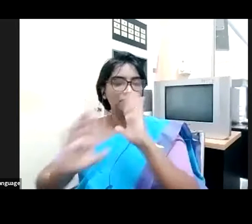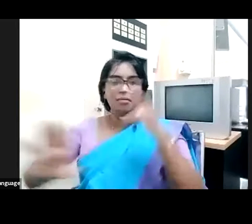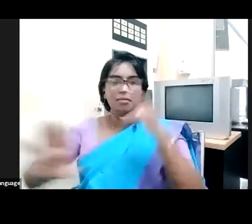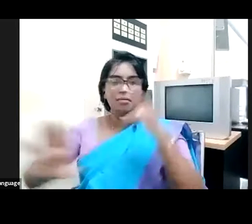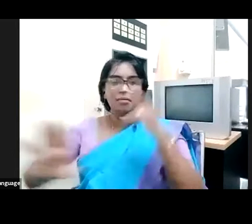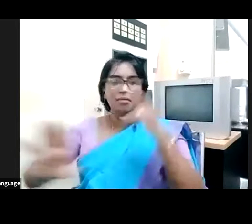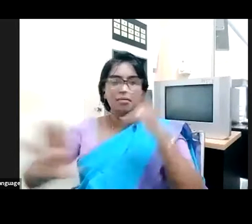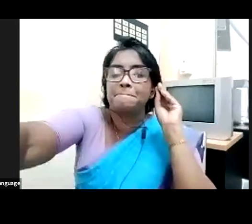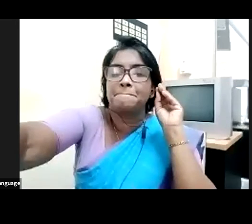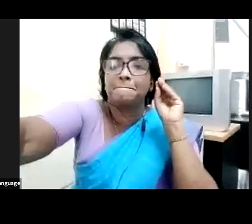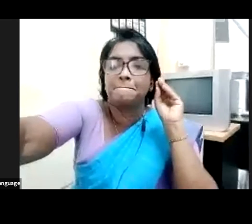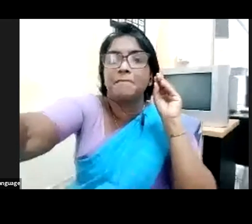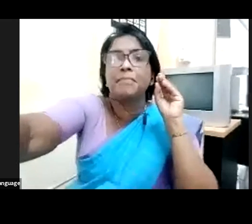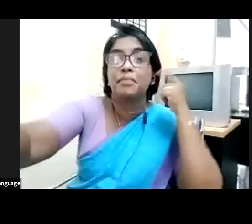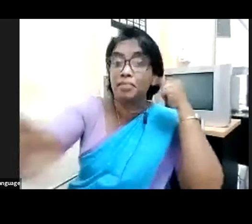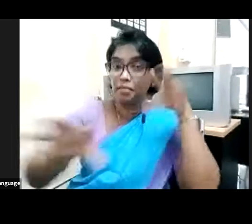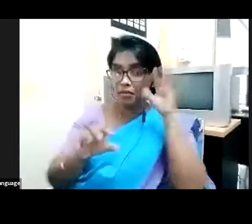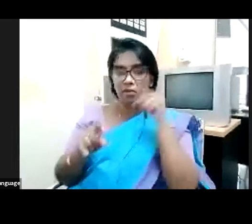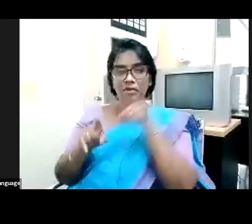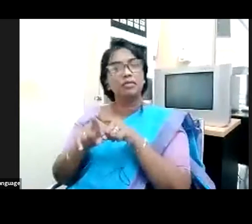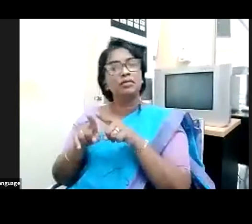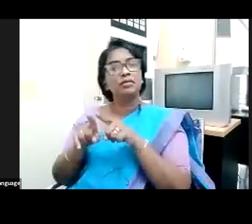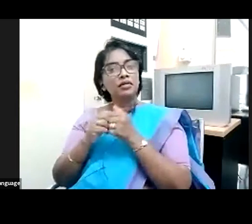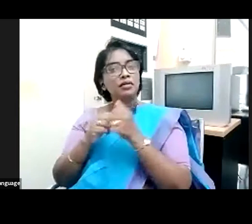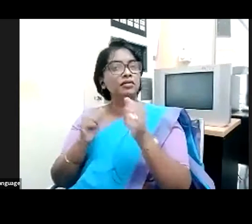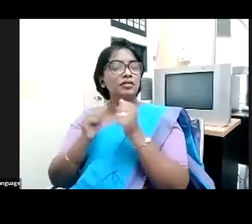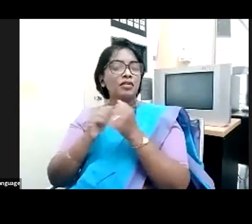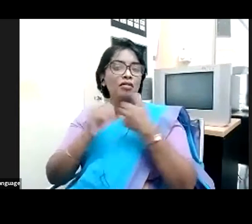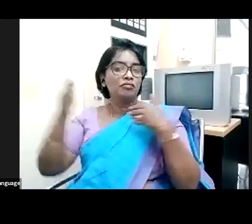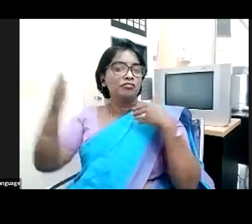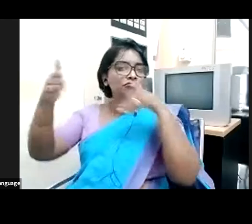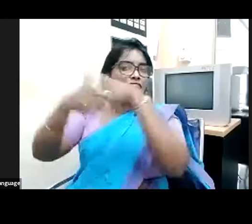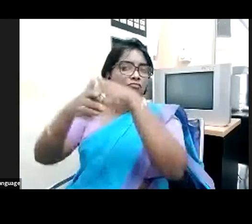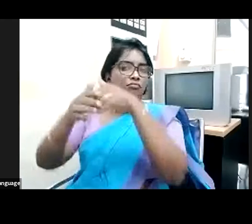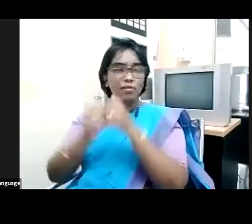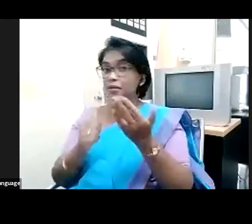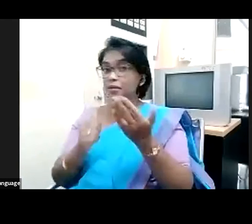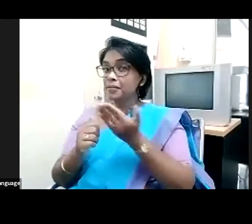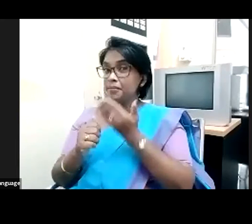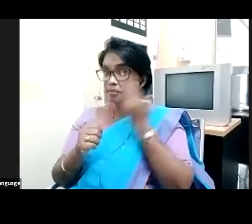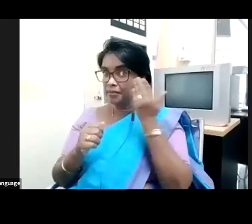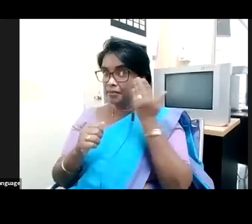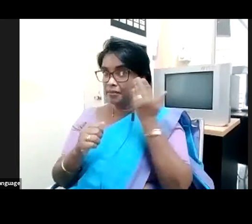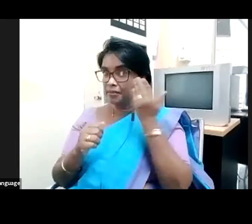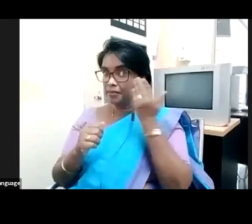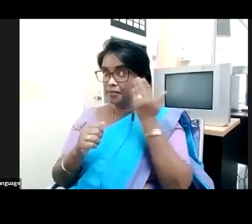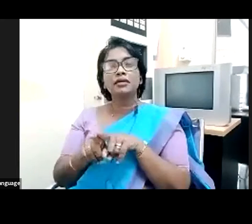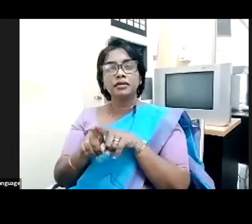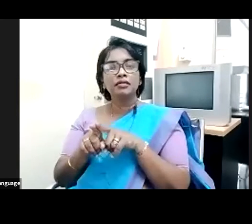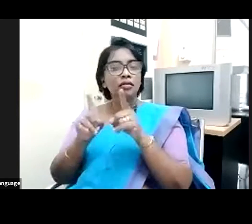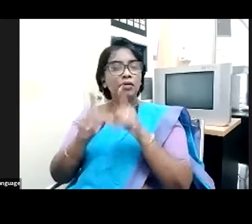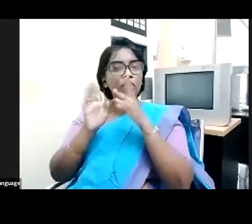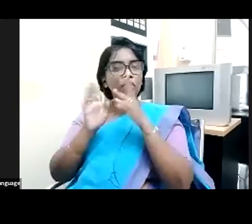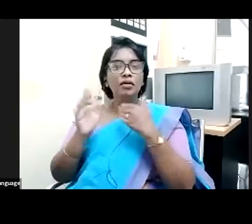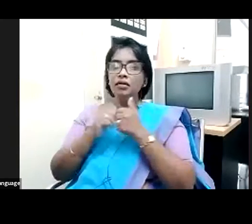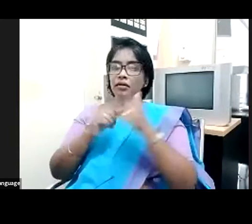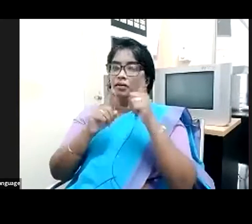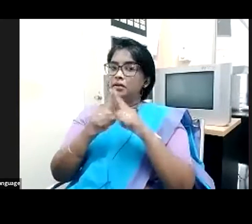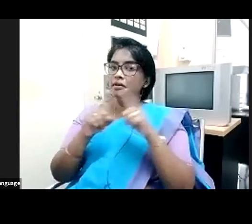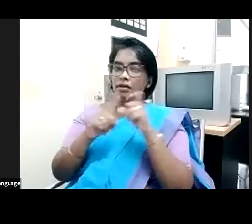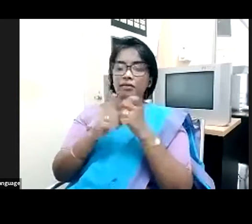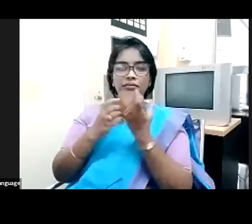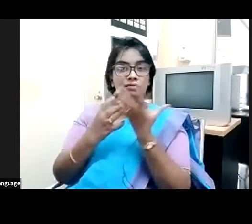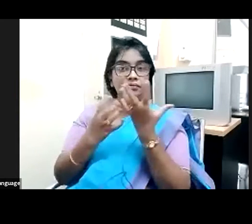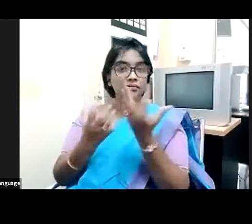can acquire at a classroom or through education. But cognitive skills, self-leadership, as well